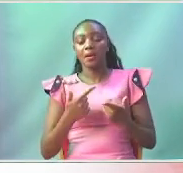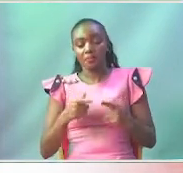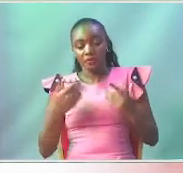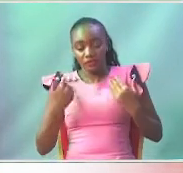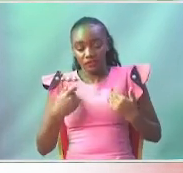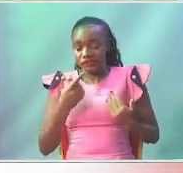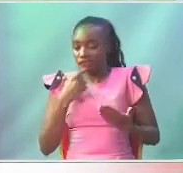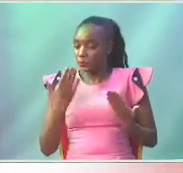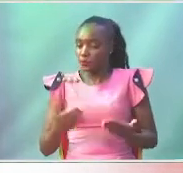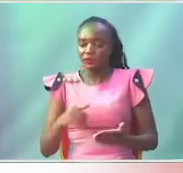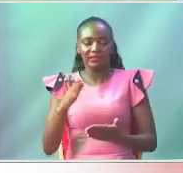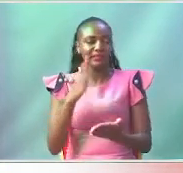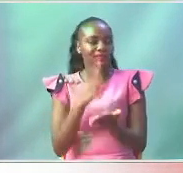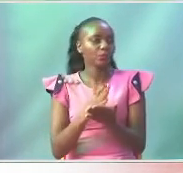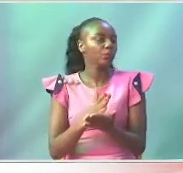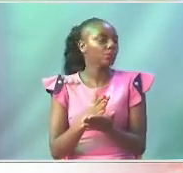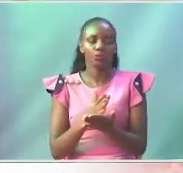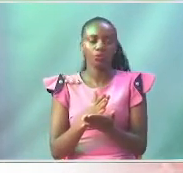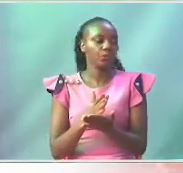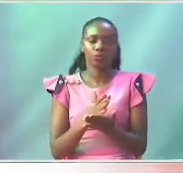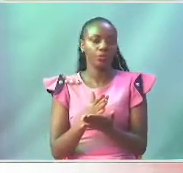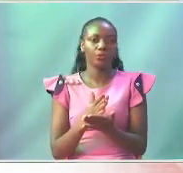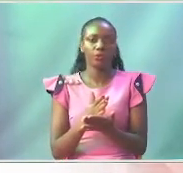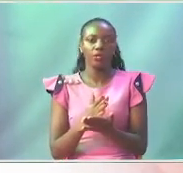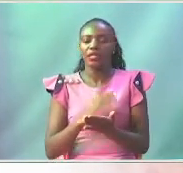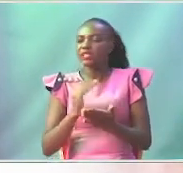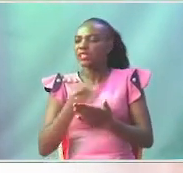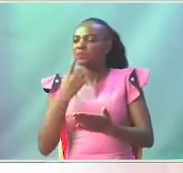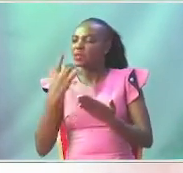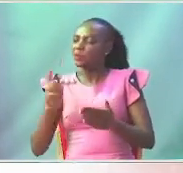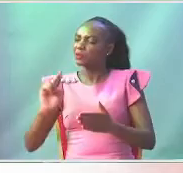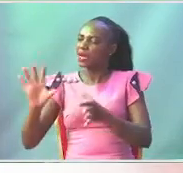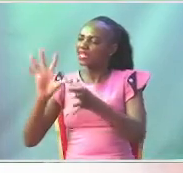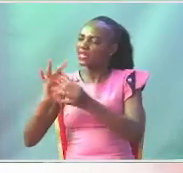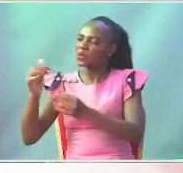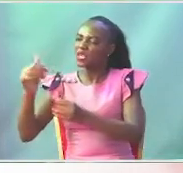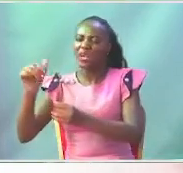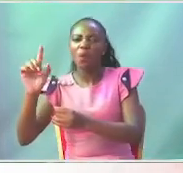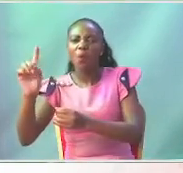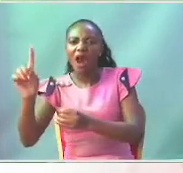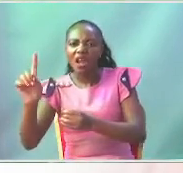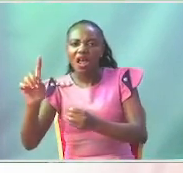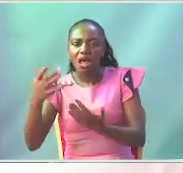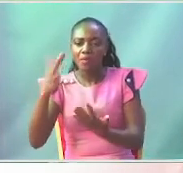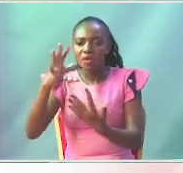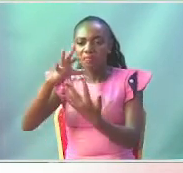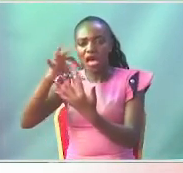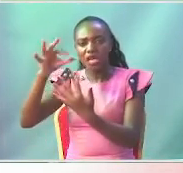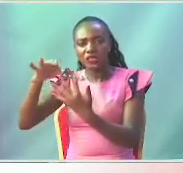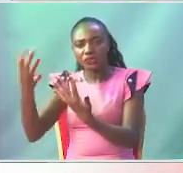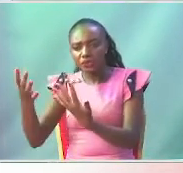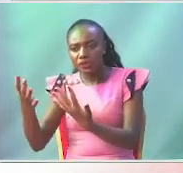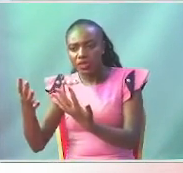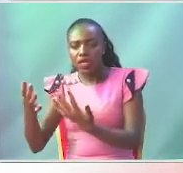one of the two horses, or I stand no chance. I was told to choose the lesser of the two